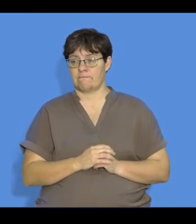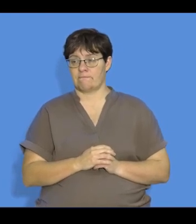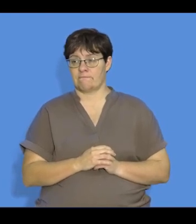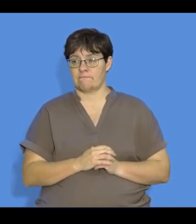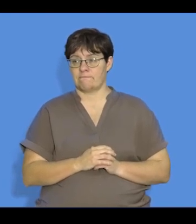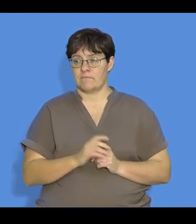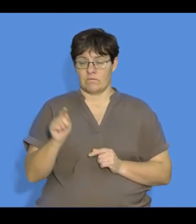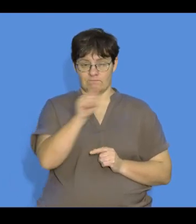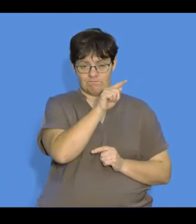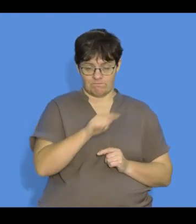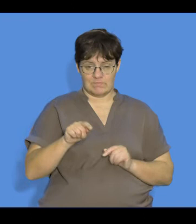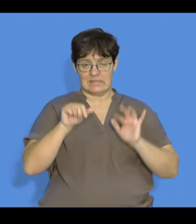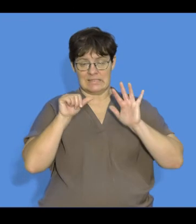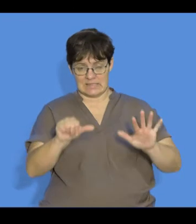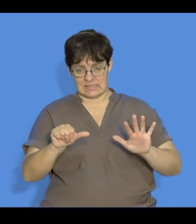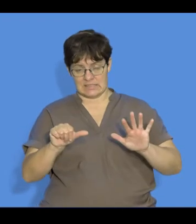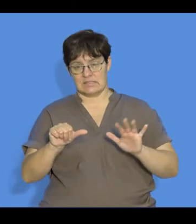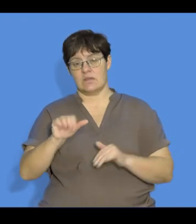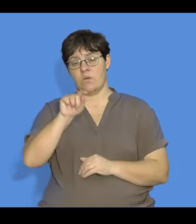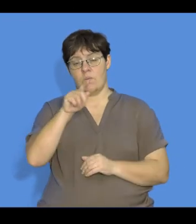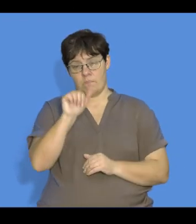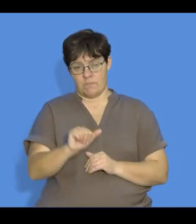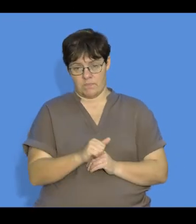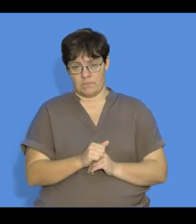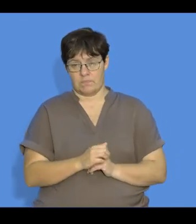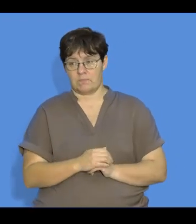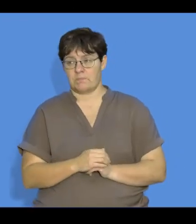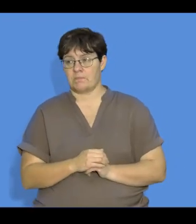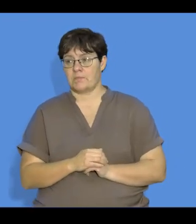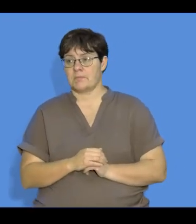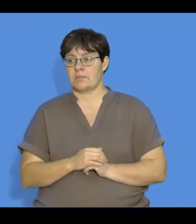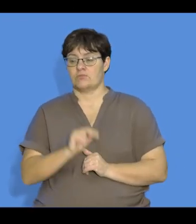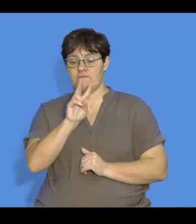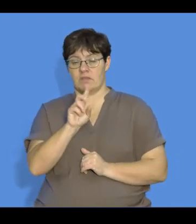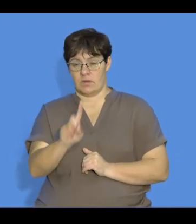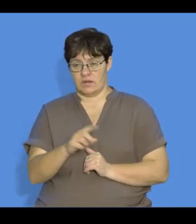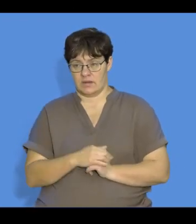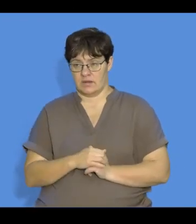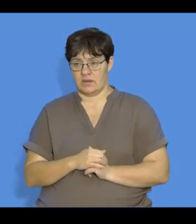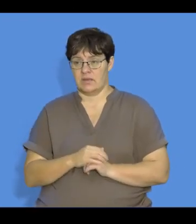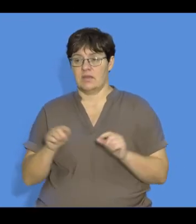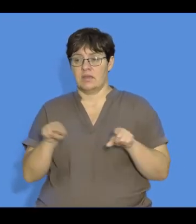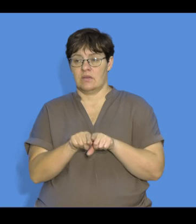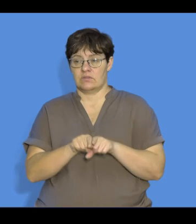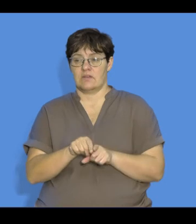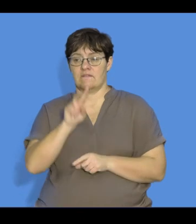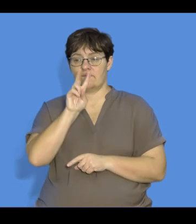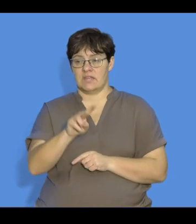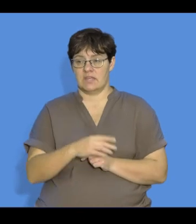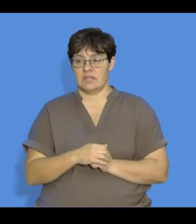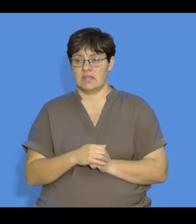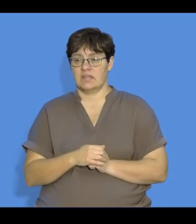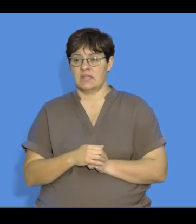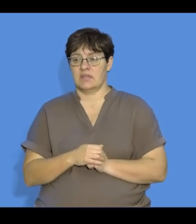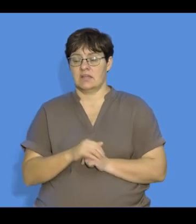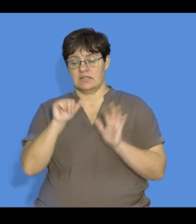right, across the 6 ohm resistor, which is equals to V1. So V1 is equals to V across